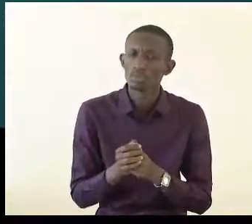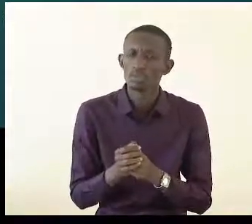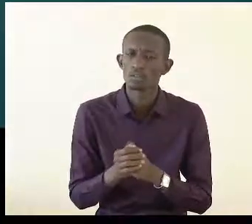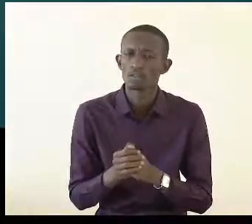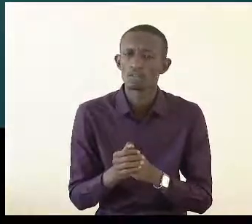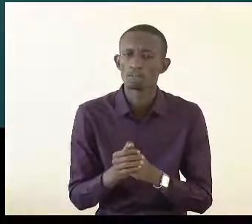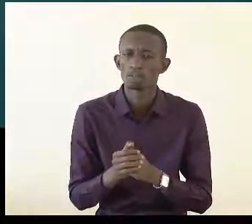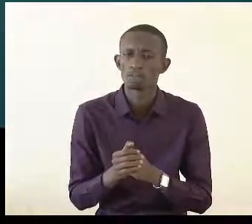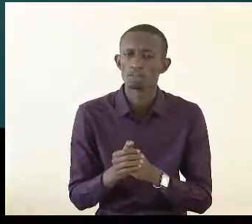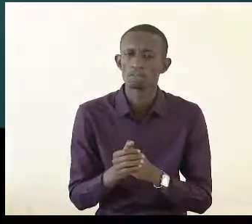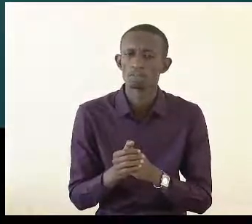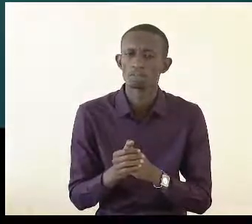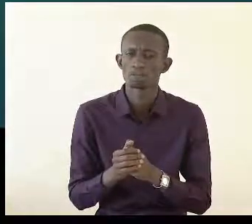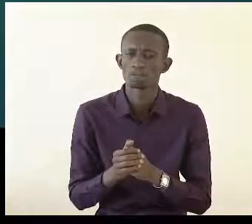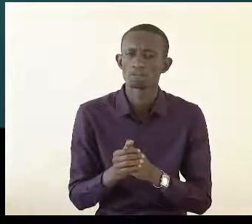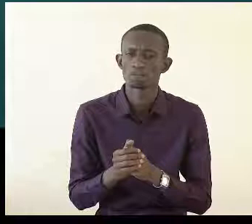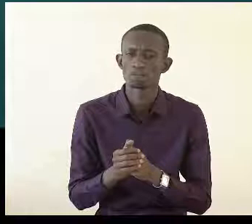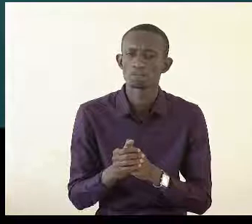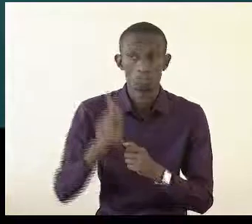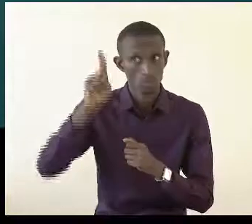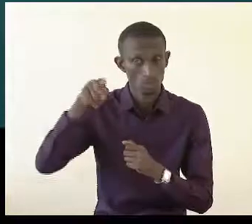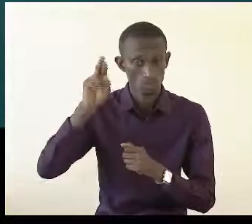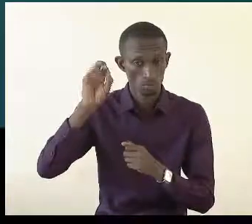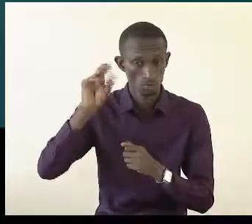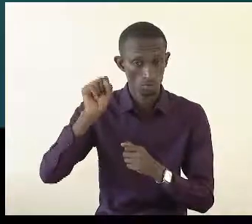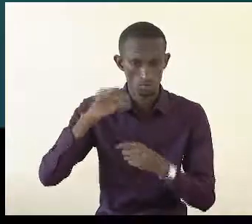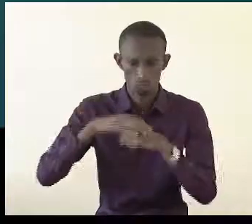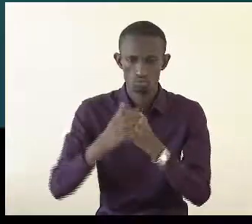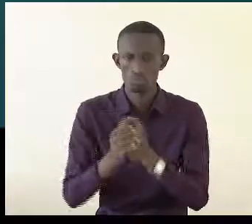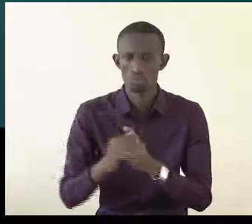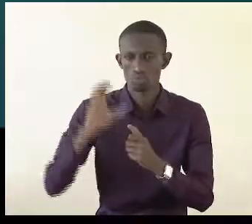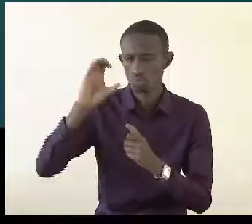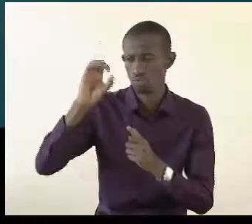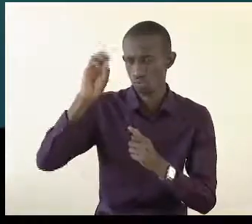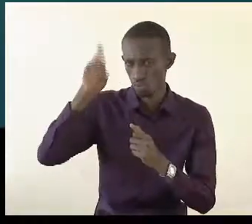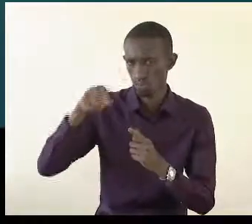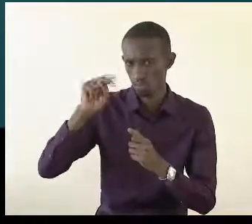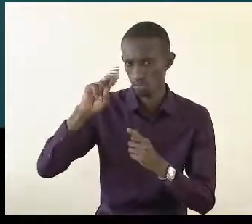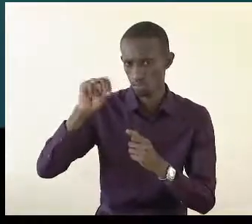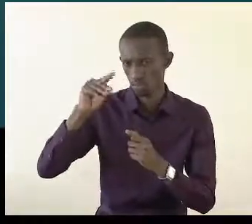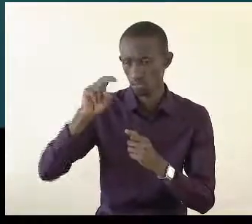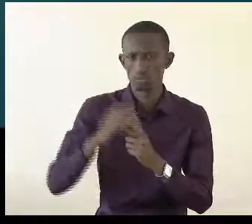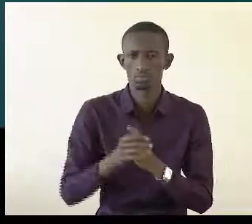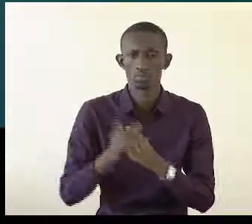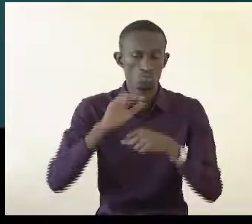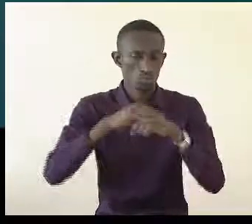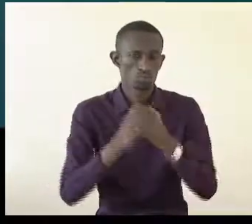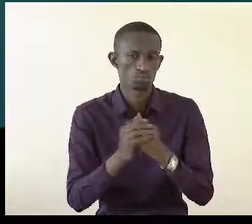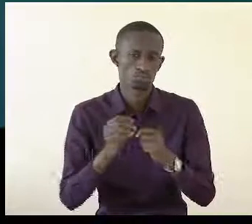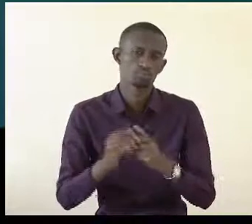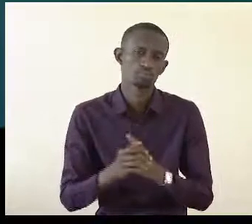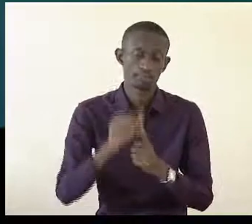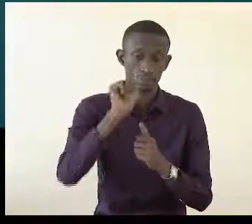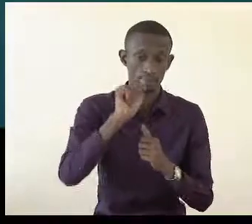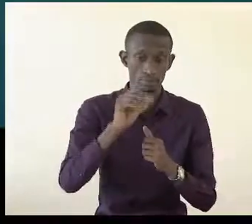it produced compound D, which underwent further oxidation to produce E, but the